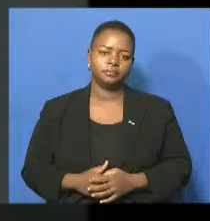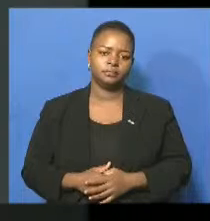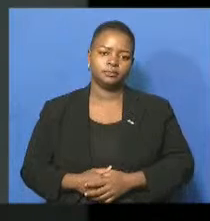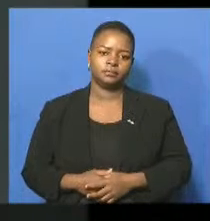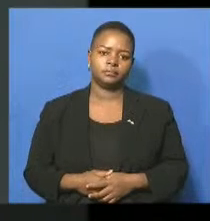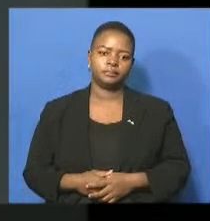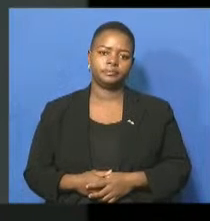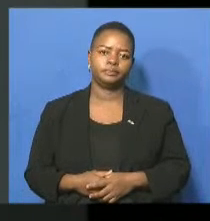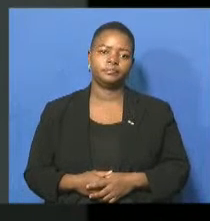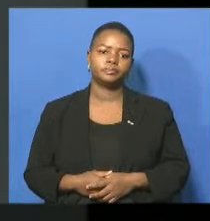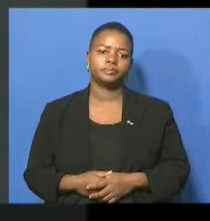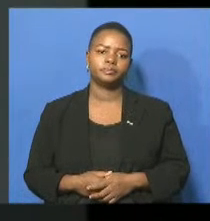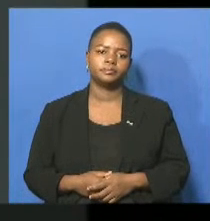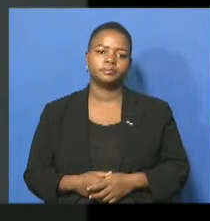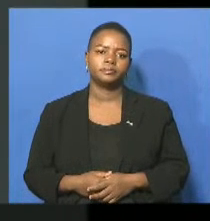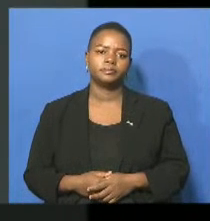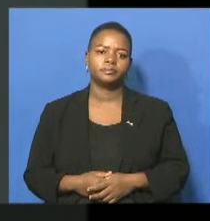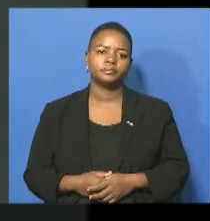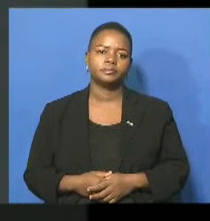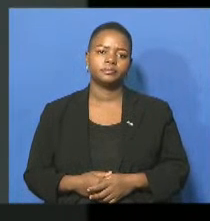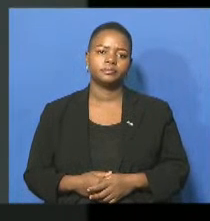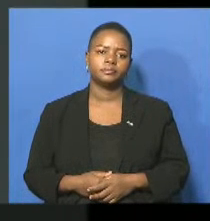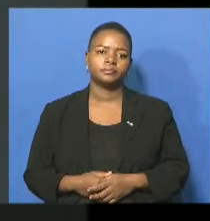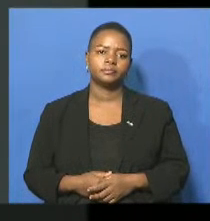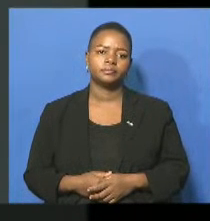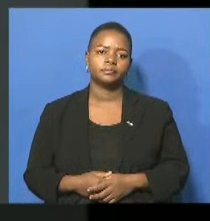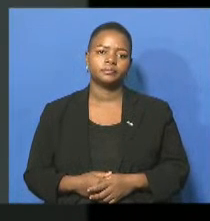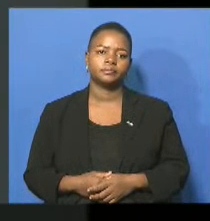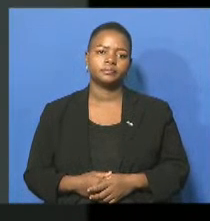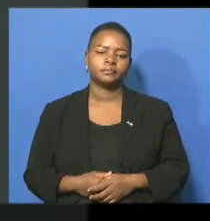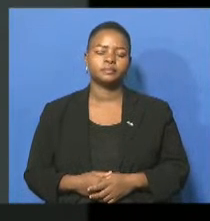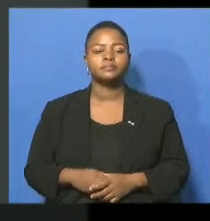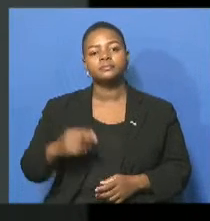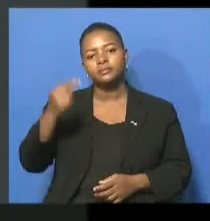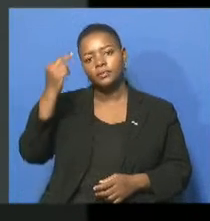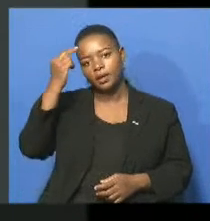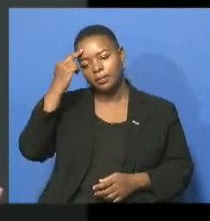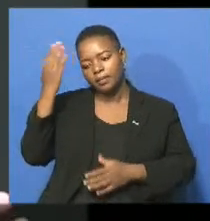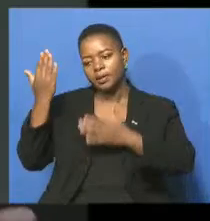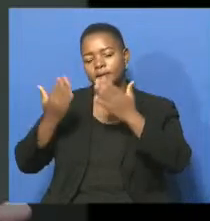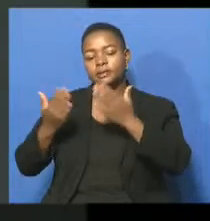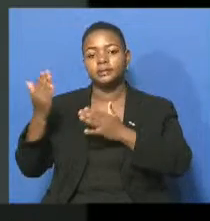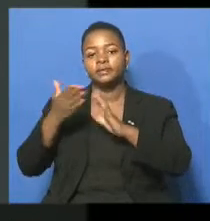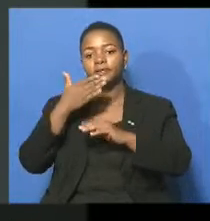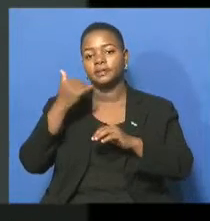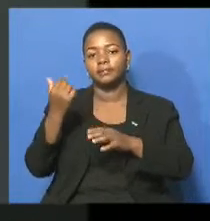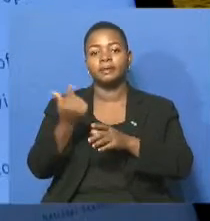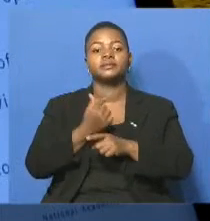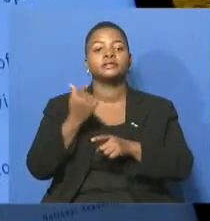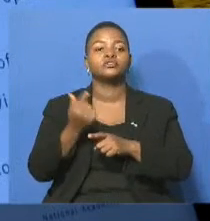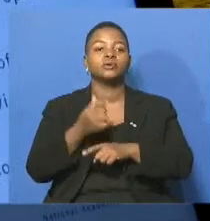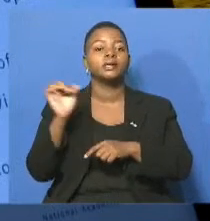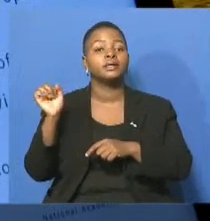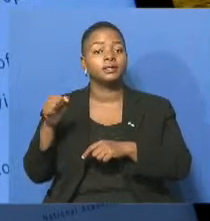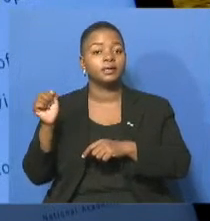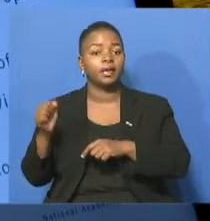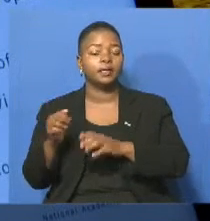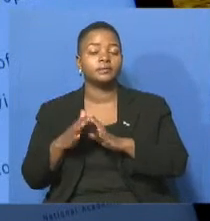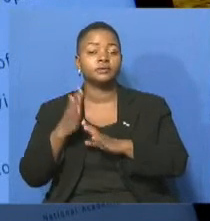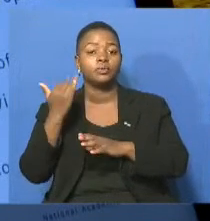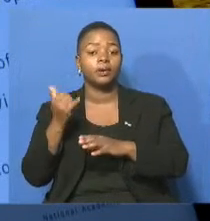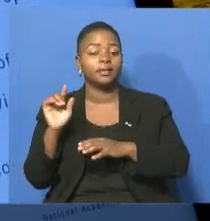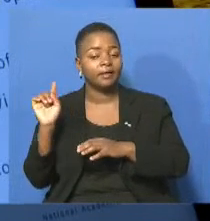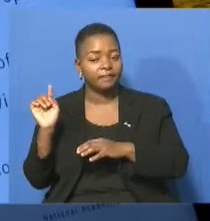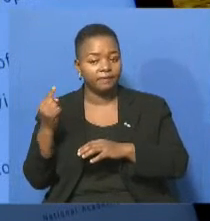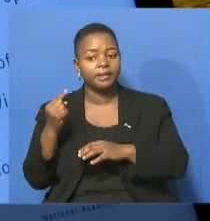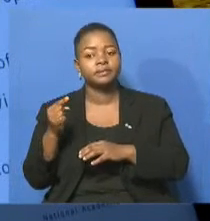And for the police officers, for the police service, better training, obviously, because they are the first